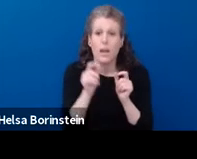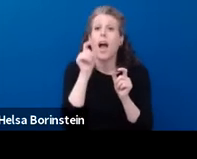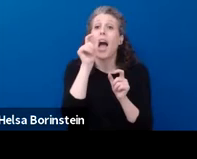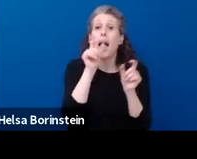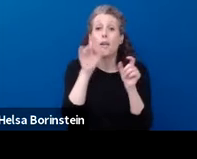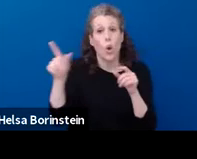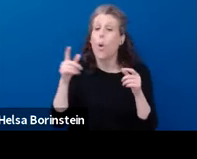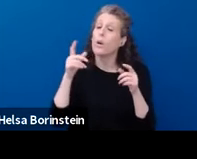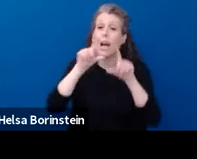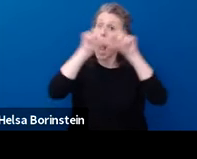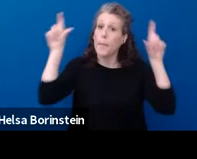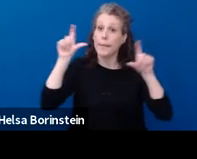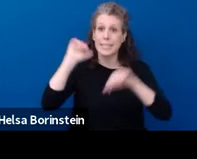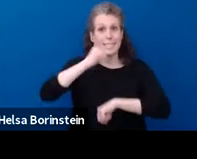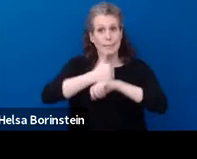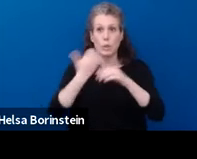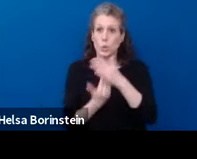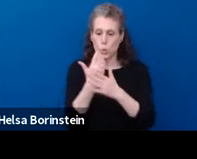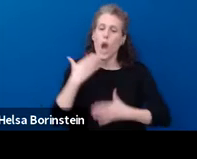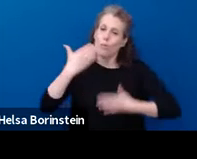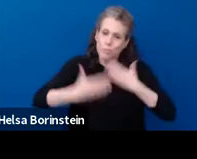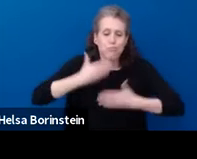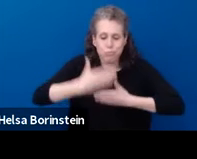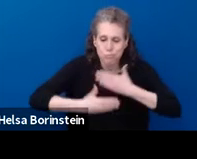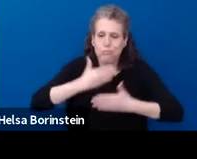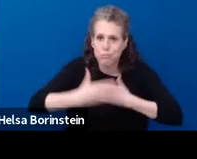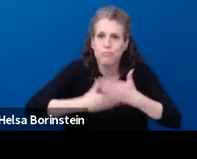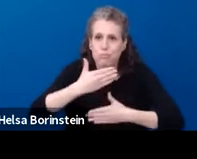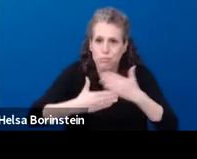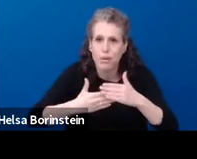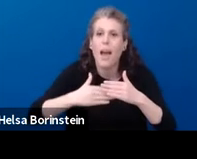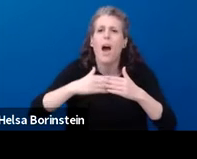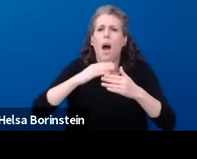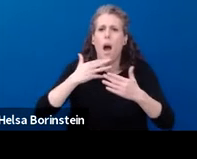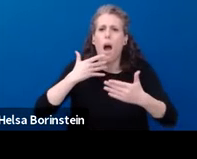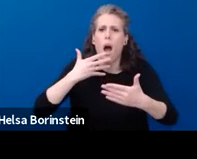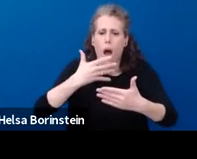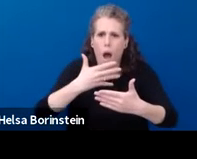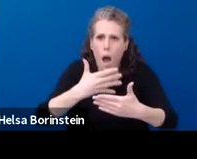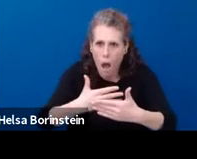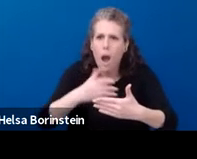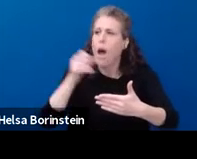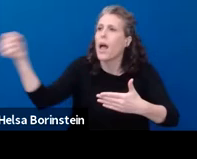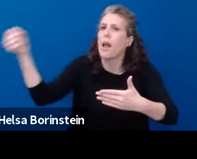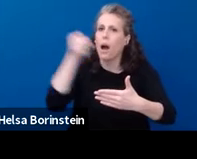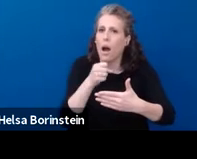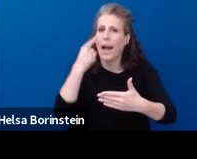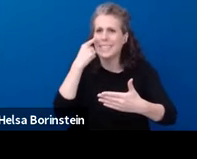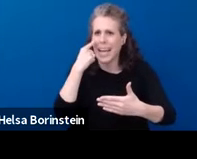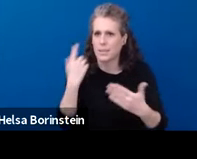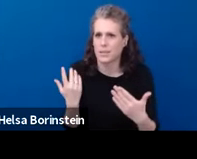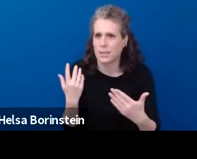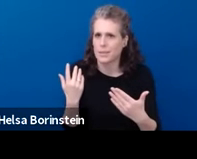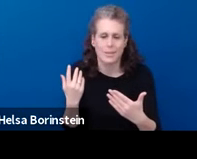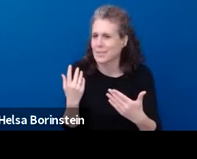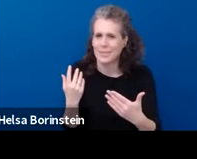Yeah. So they say, we have this solution. Will you like to test it for us? Instead of we